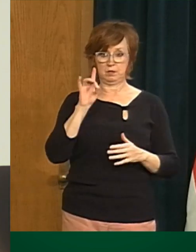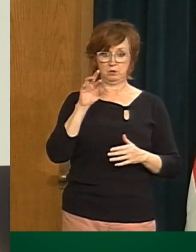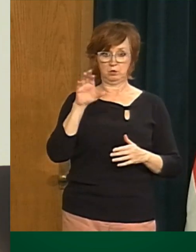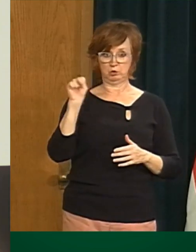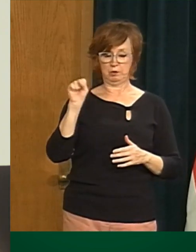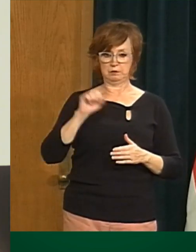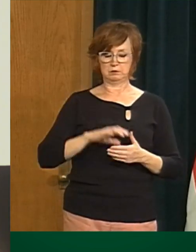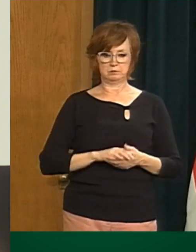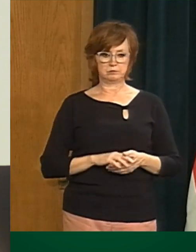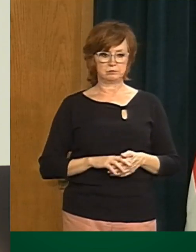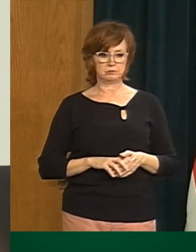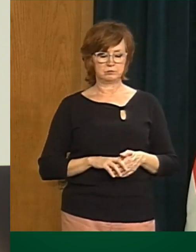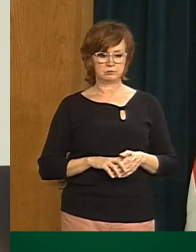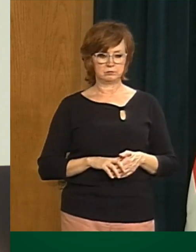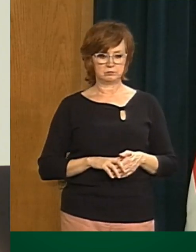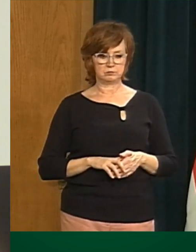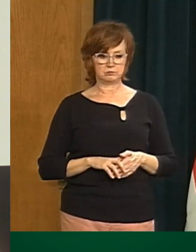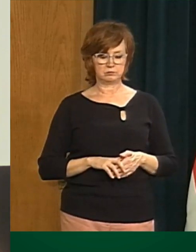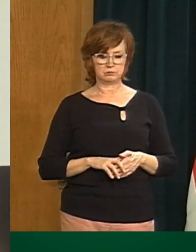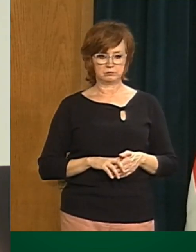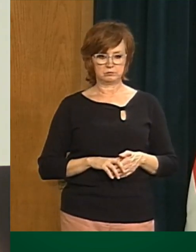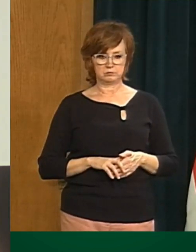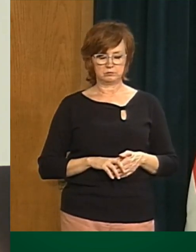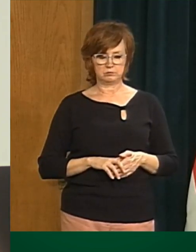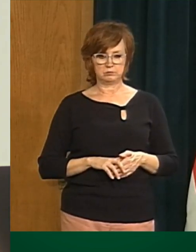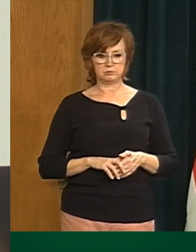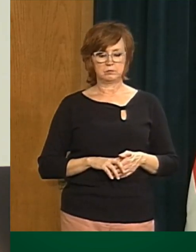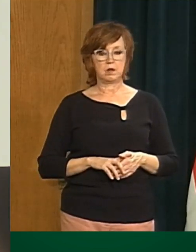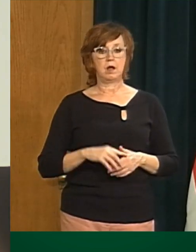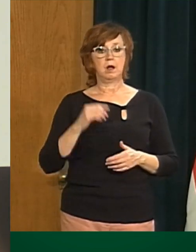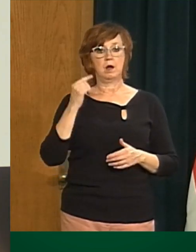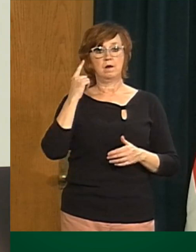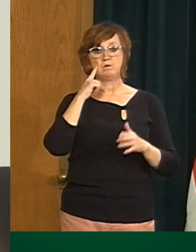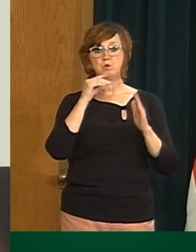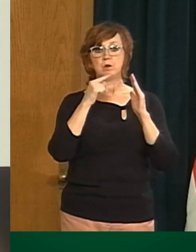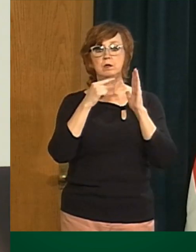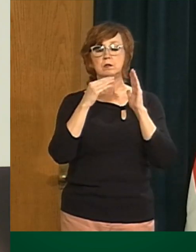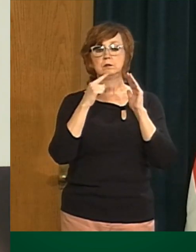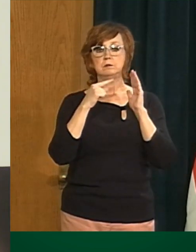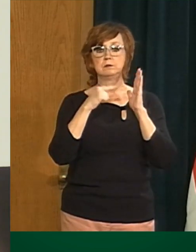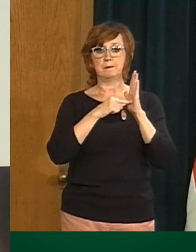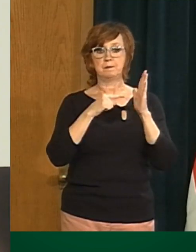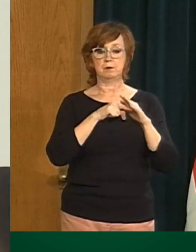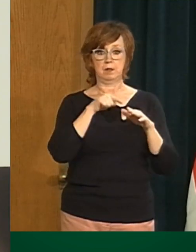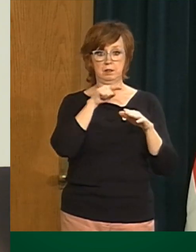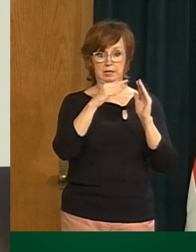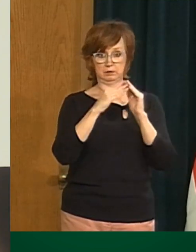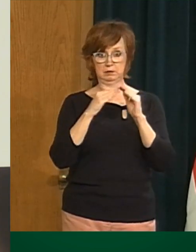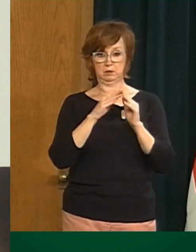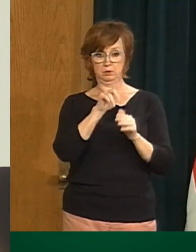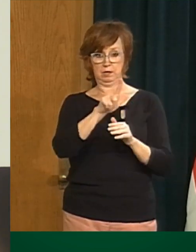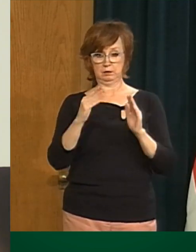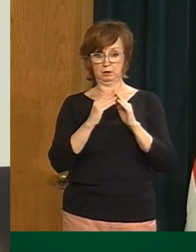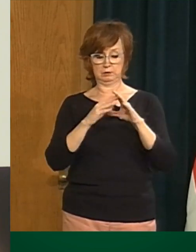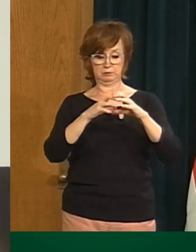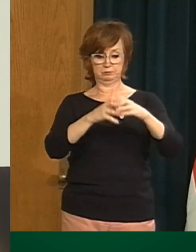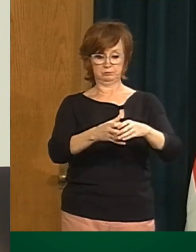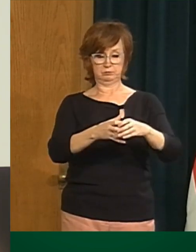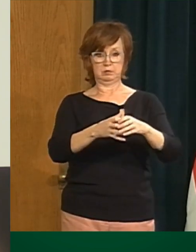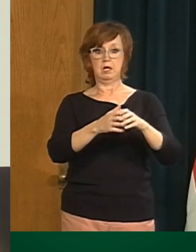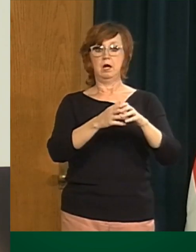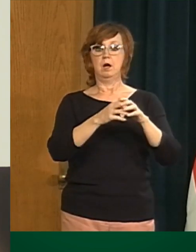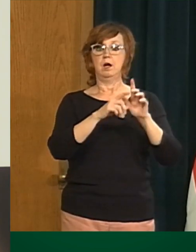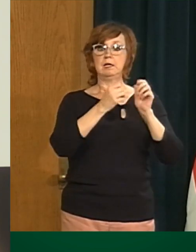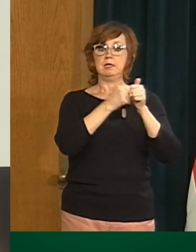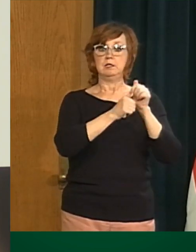when you do in the setting like Loche, when you do door-to-door testing, for example, you primarily want to focus on testing